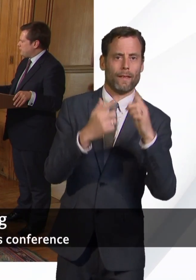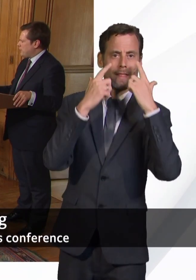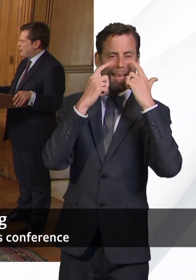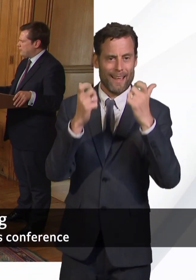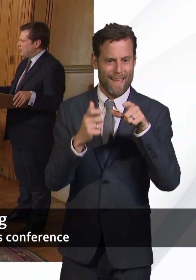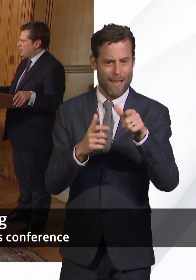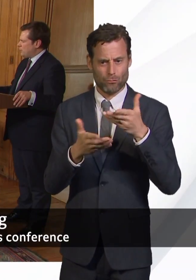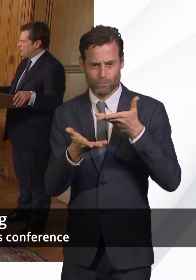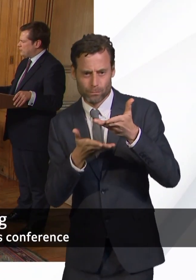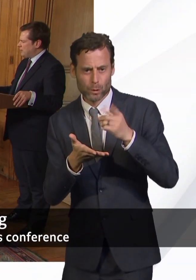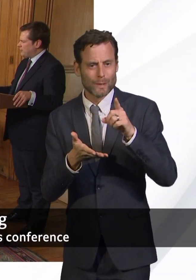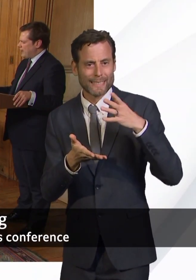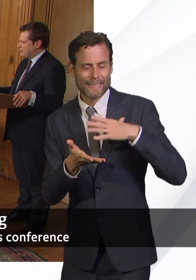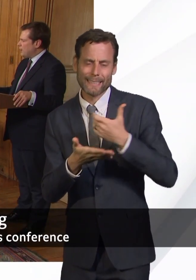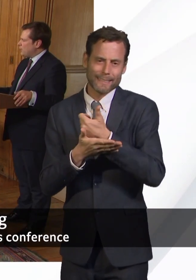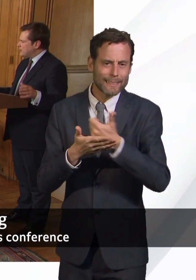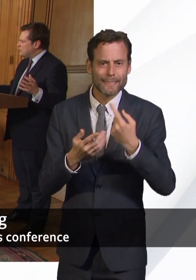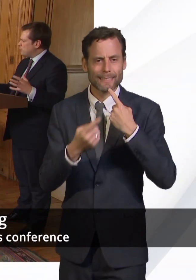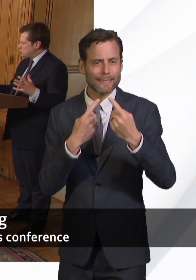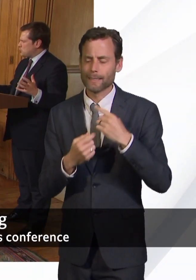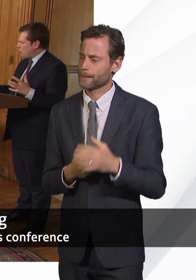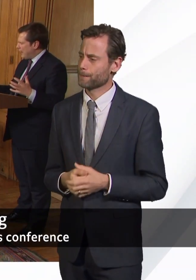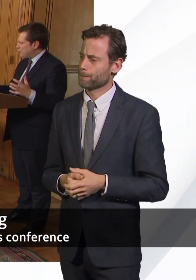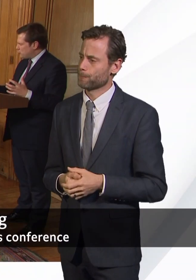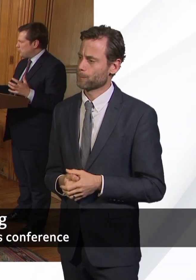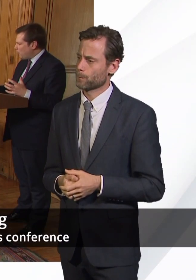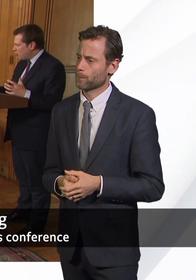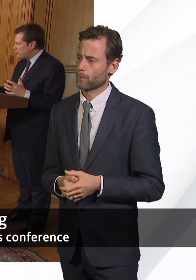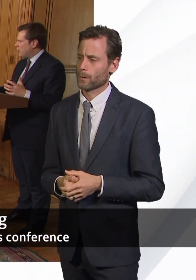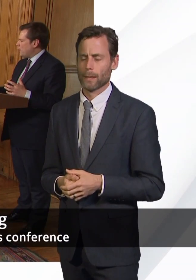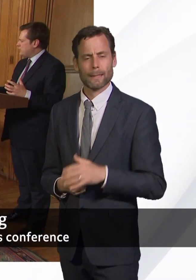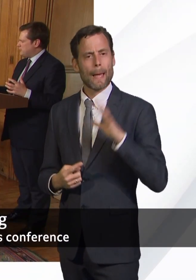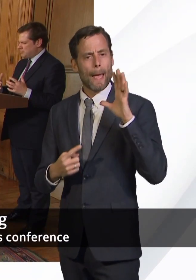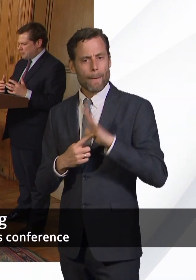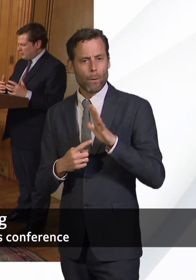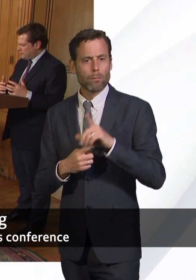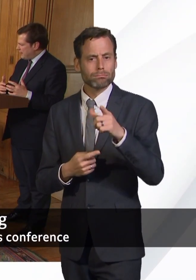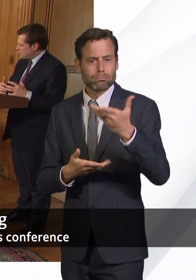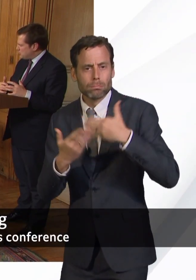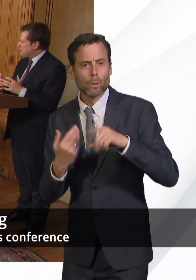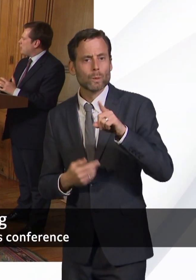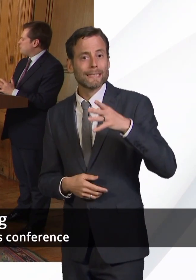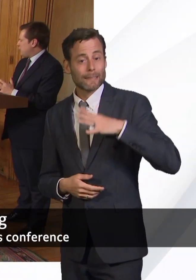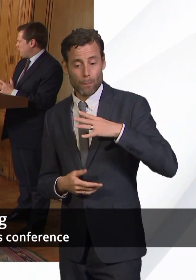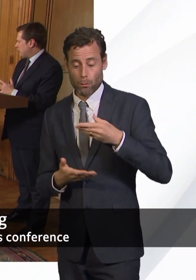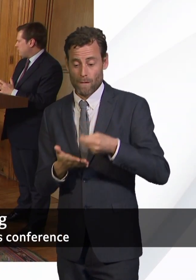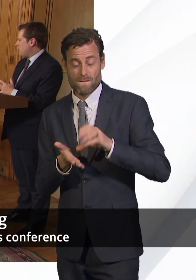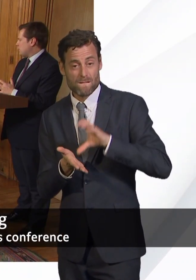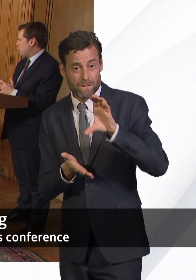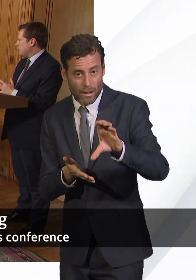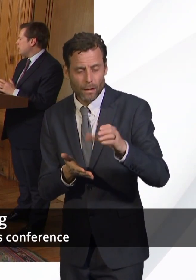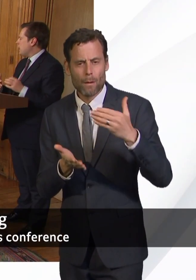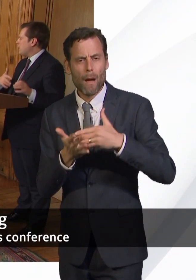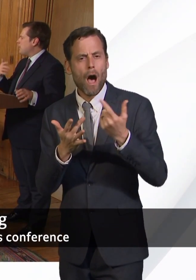obviously we'll consider that in the weeks and months ahead. We need to ensure they have the support, which is partly financial, but it goes beyond that